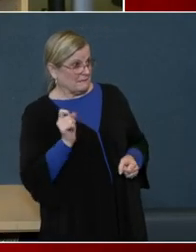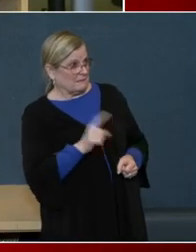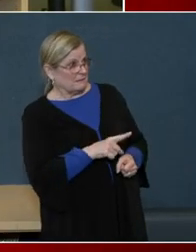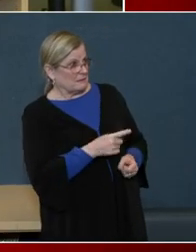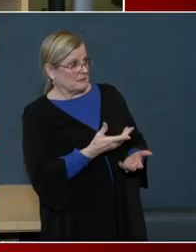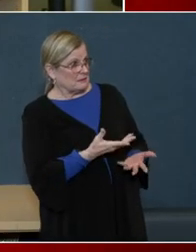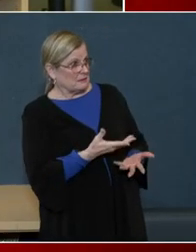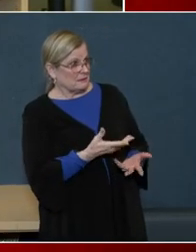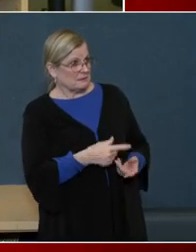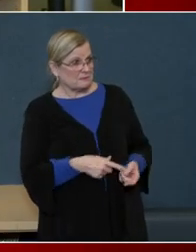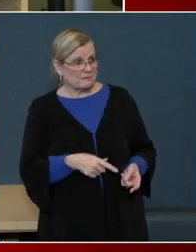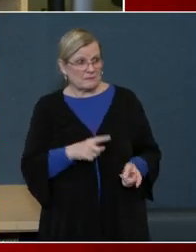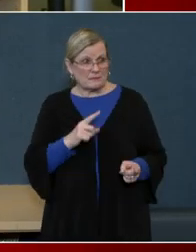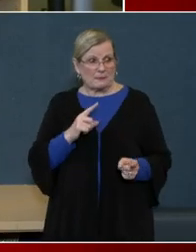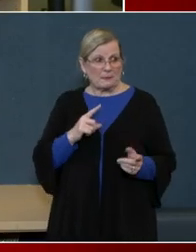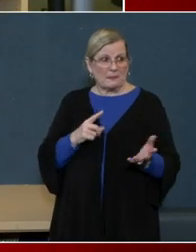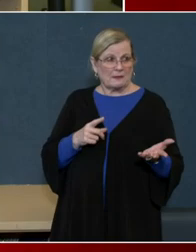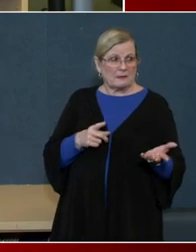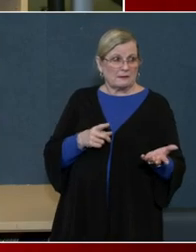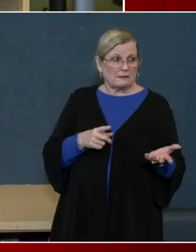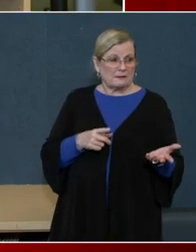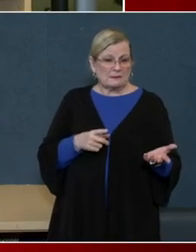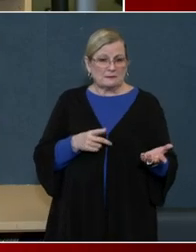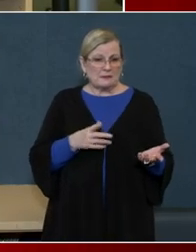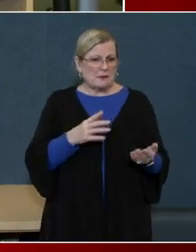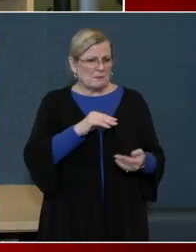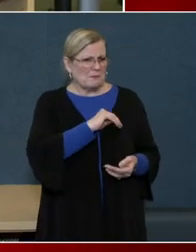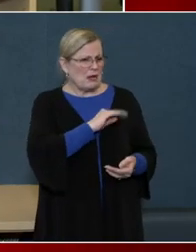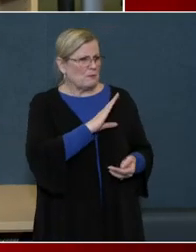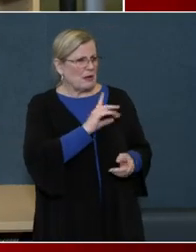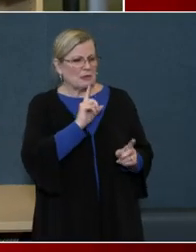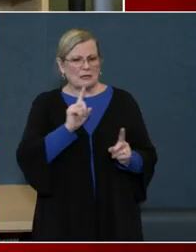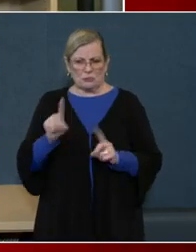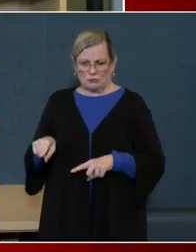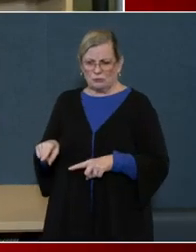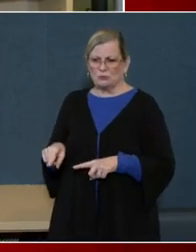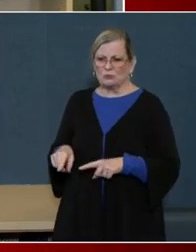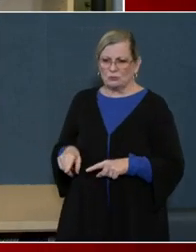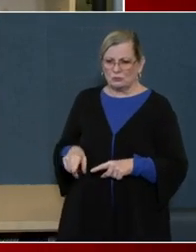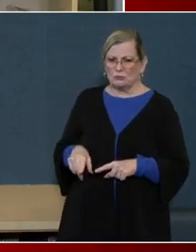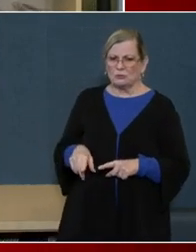for these classes? I think the chance has answered your question, Perry.